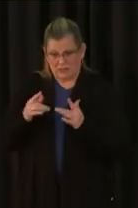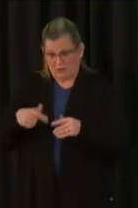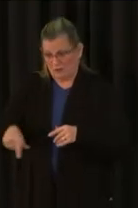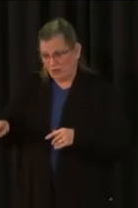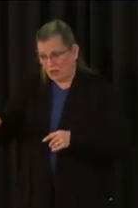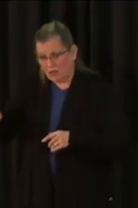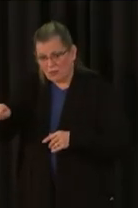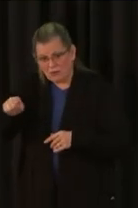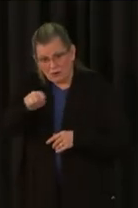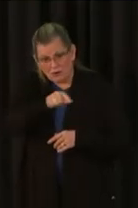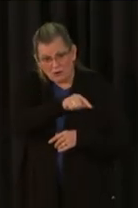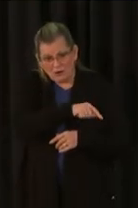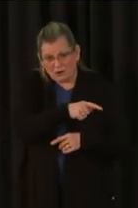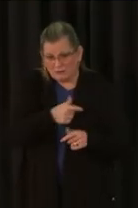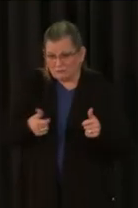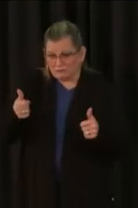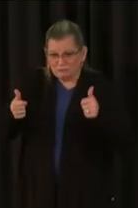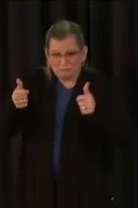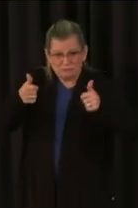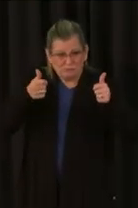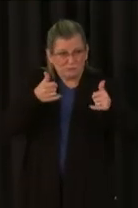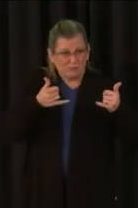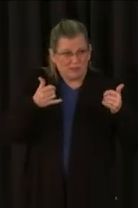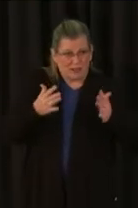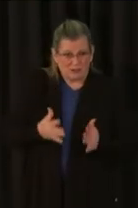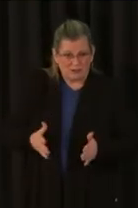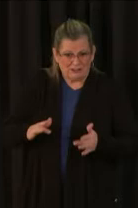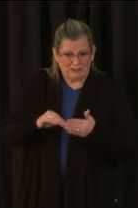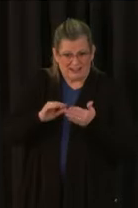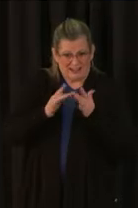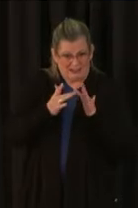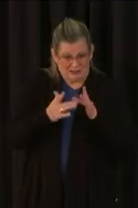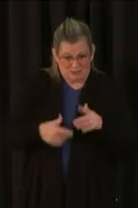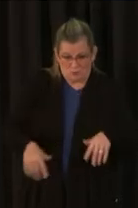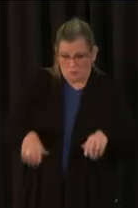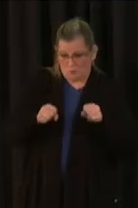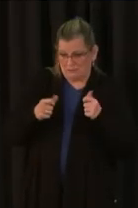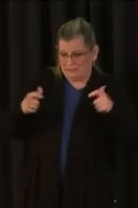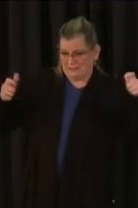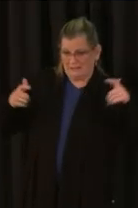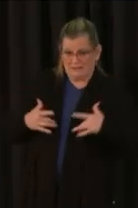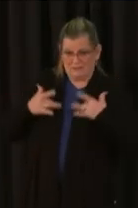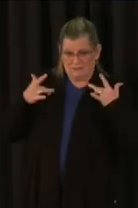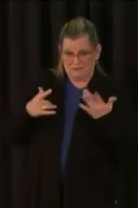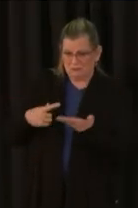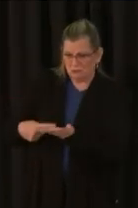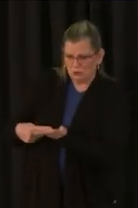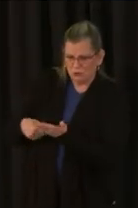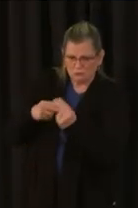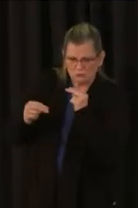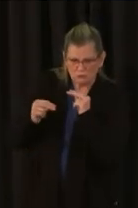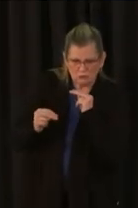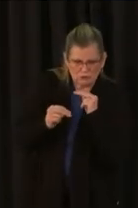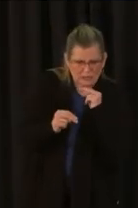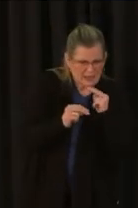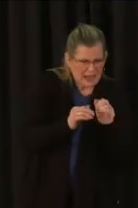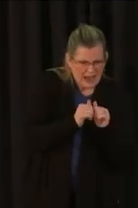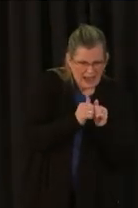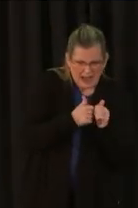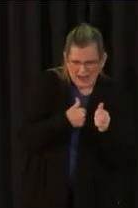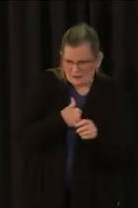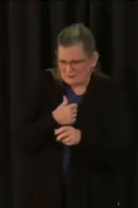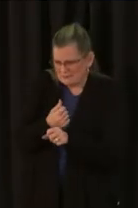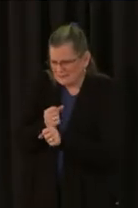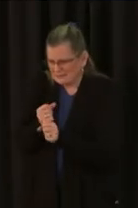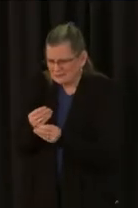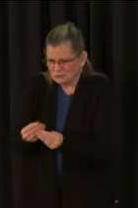actually reached out to me right in kind of the early March, April timeframe. And just to triage the experience that we were all